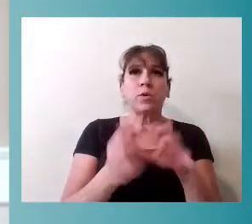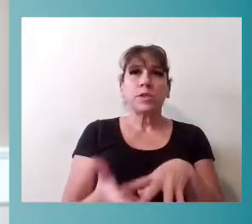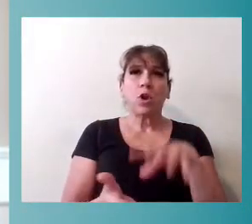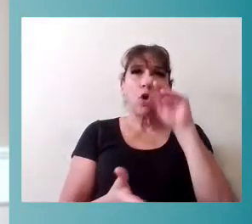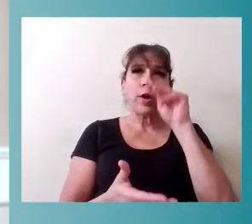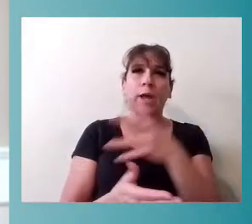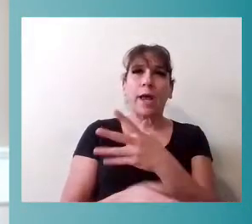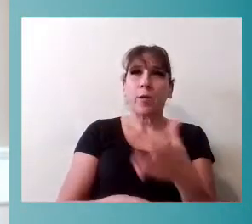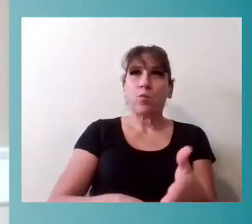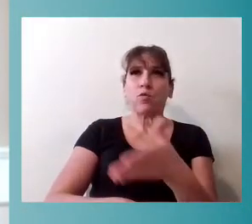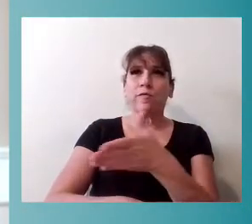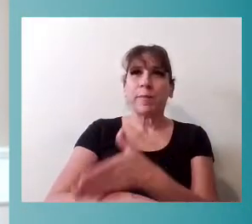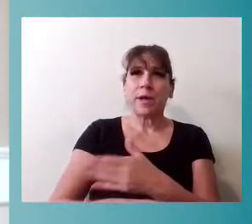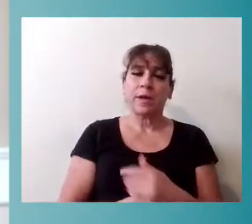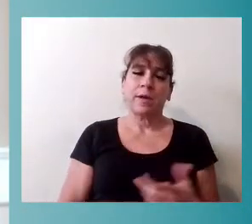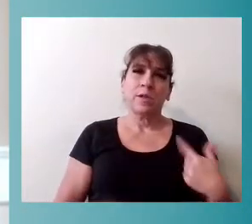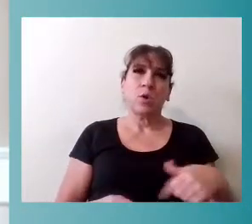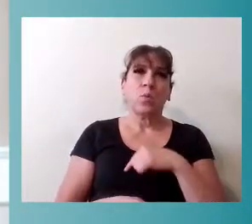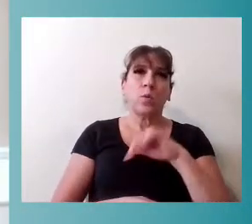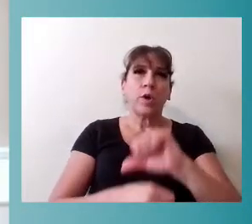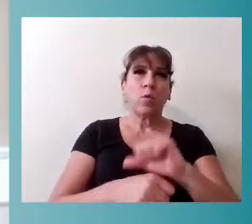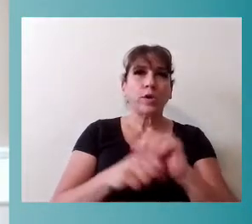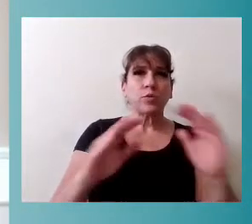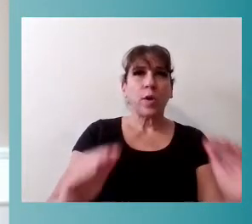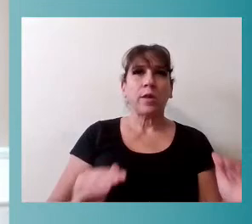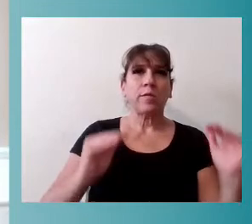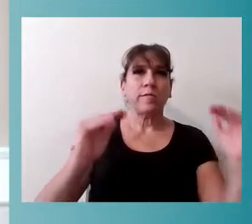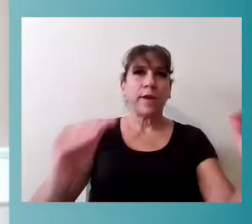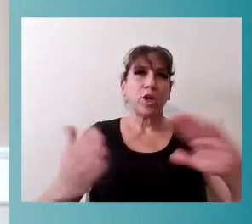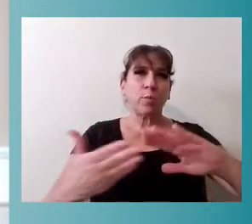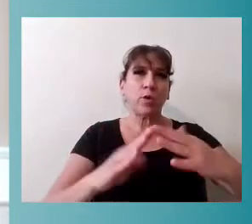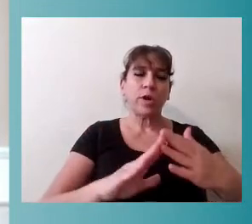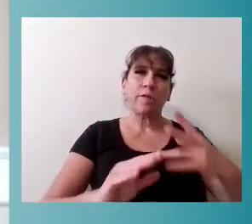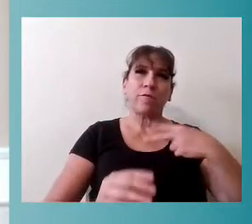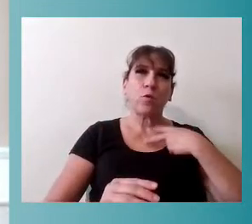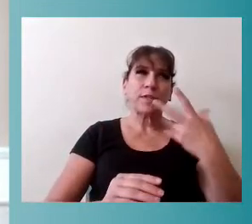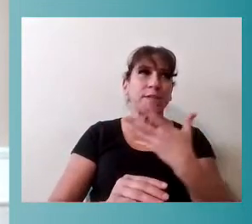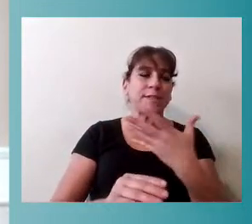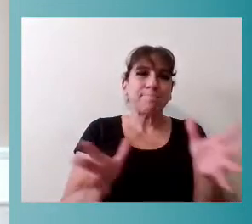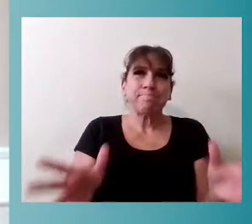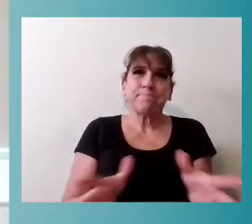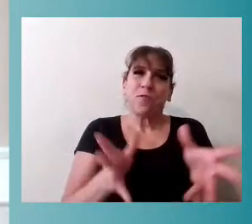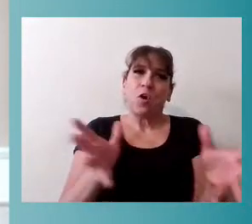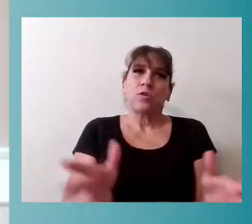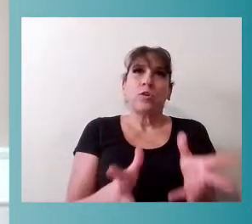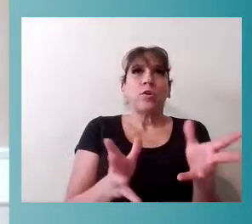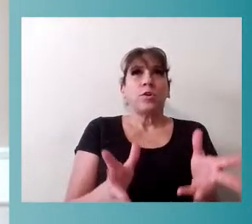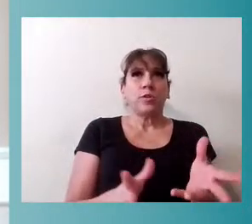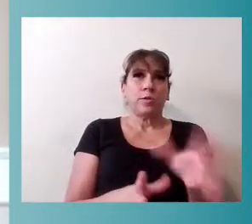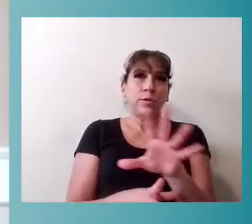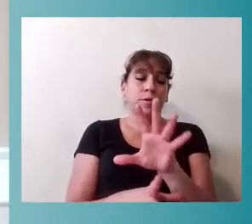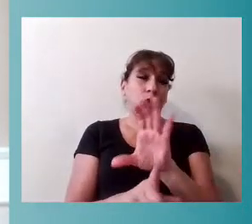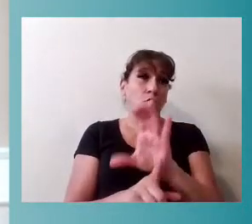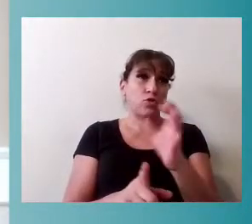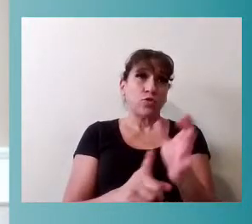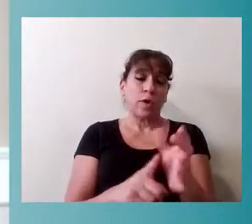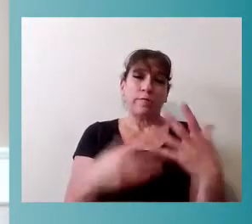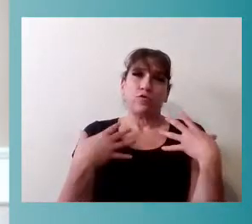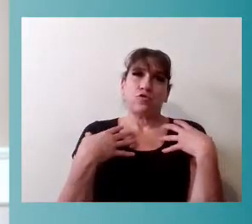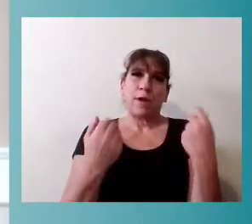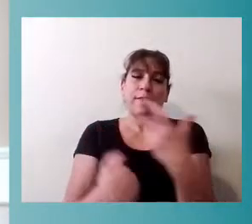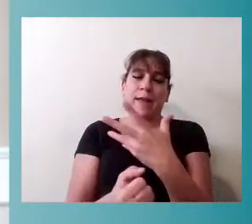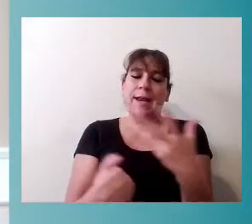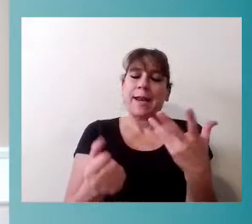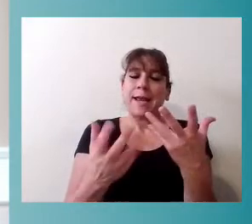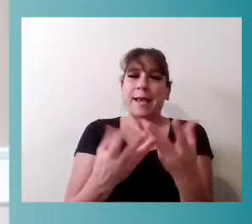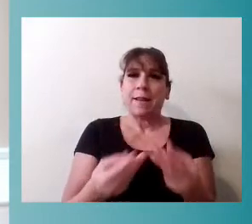and improvement as we work to elevate community voices and foster a culture of resilience and healing.